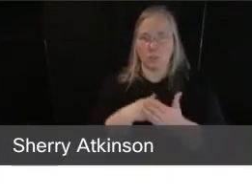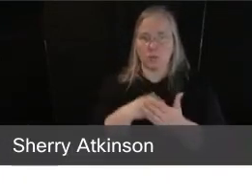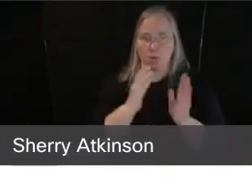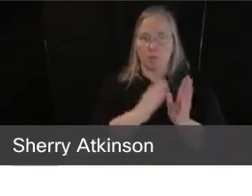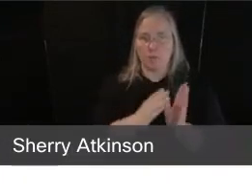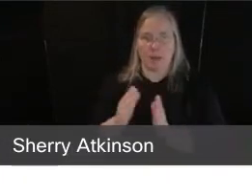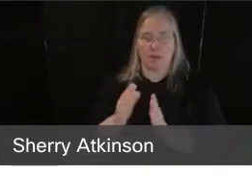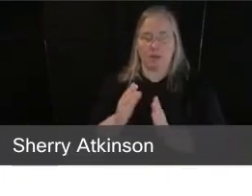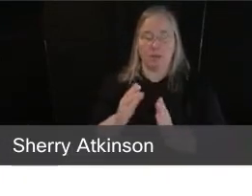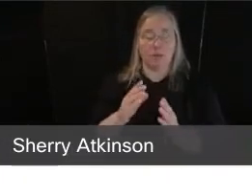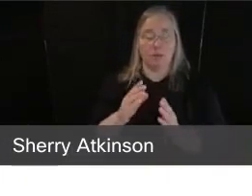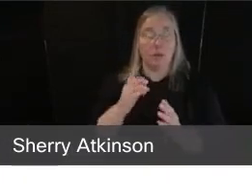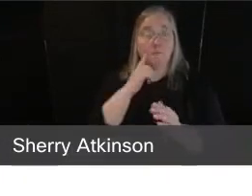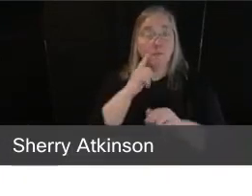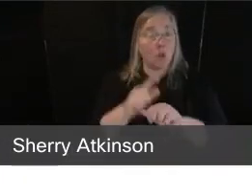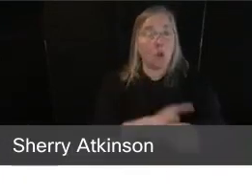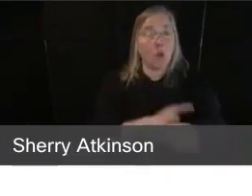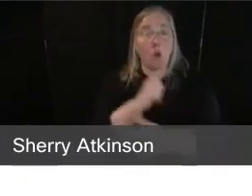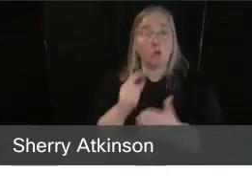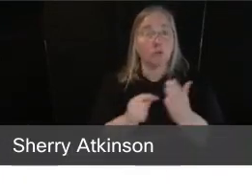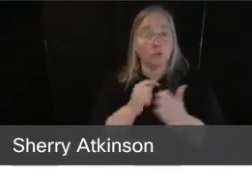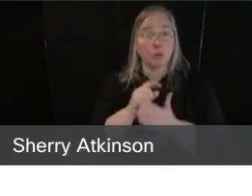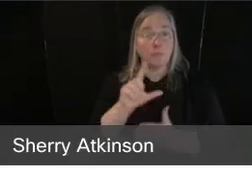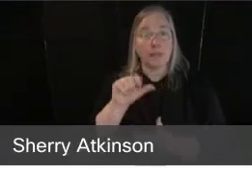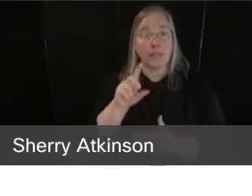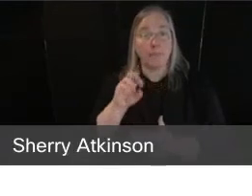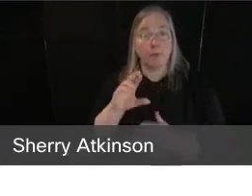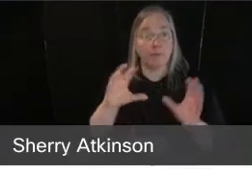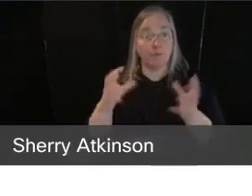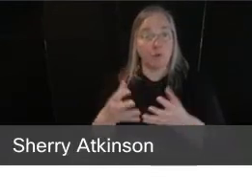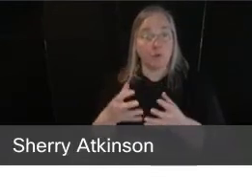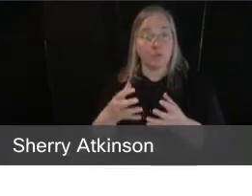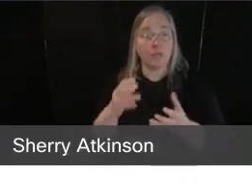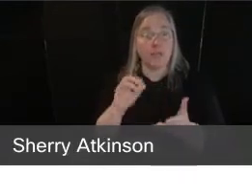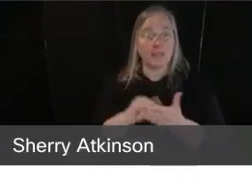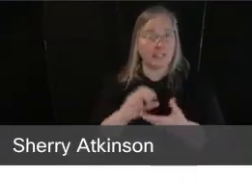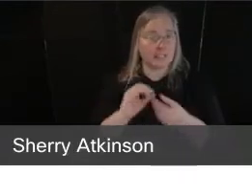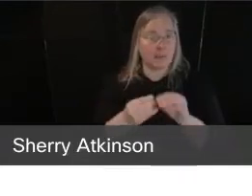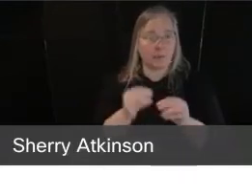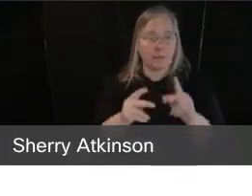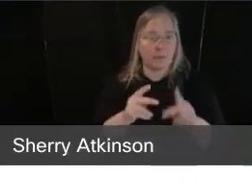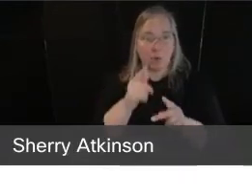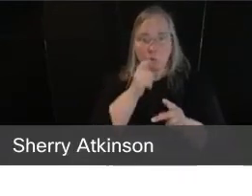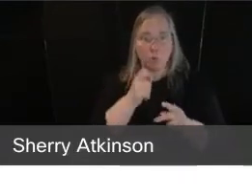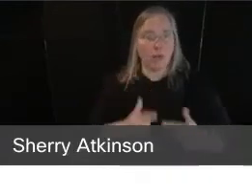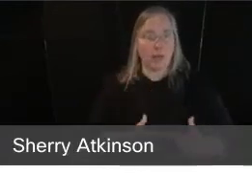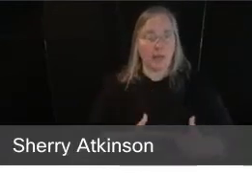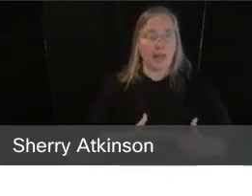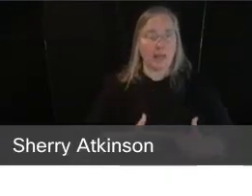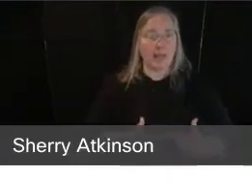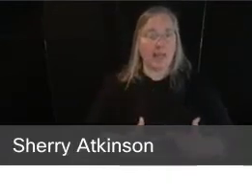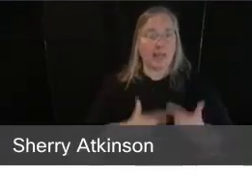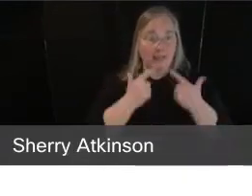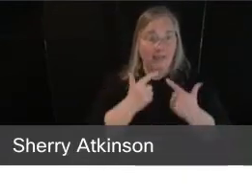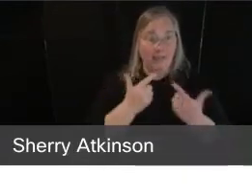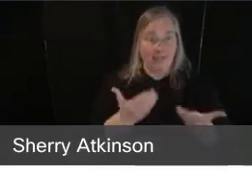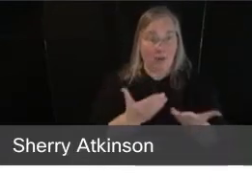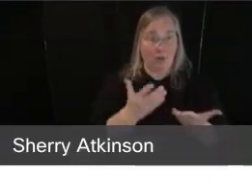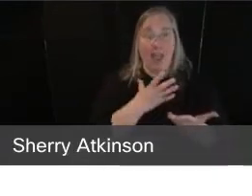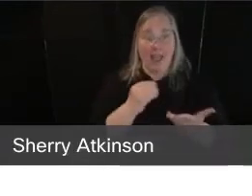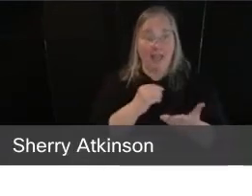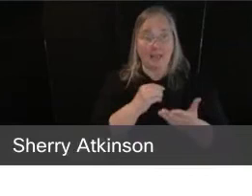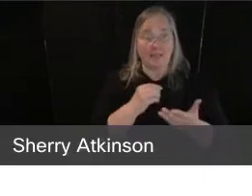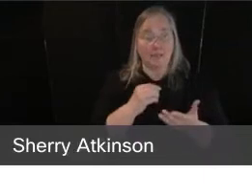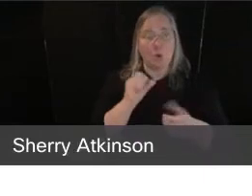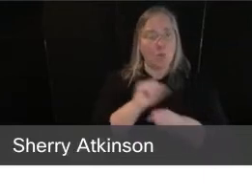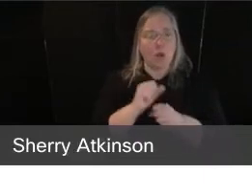In the long-term labor force, this is the number of people living who work in living in Howard County and work